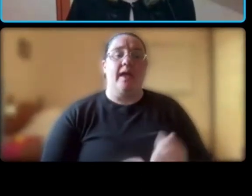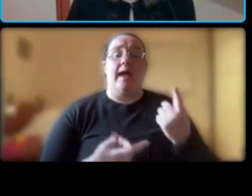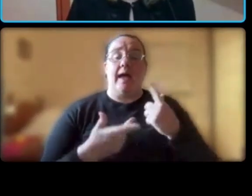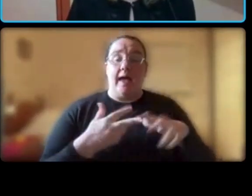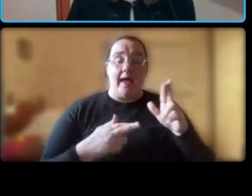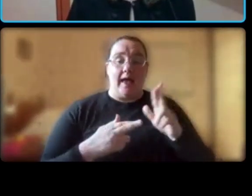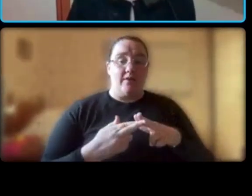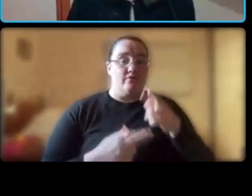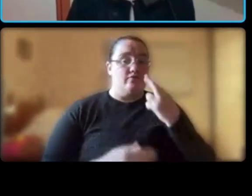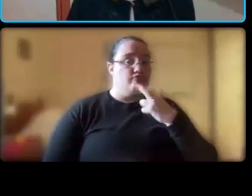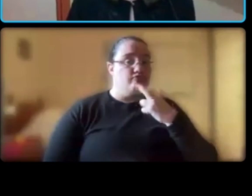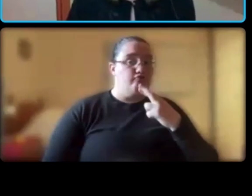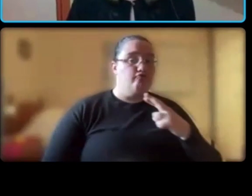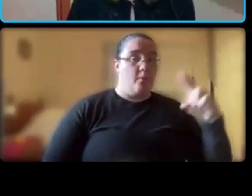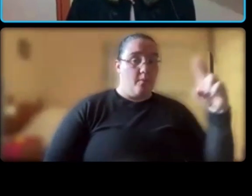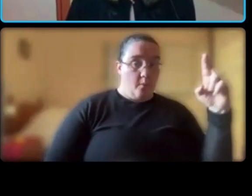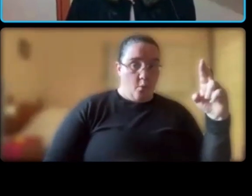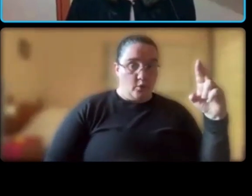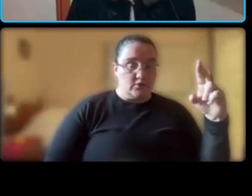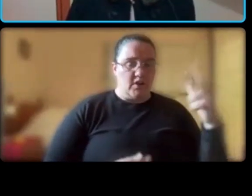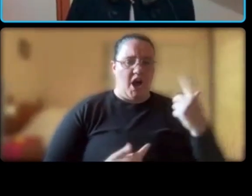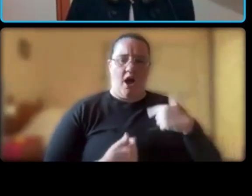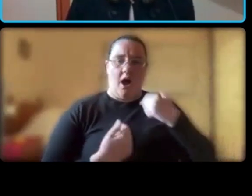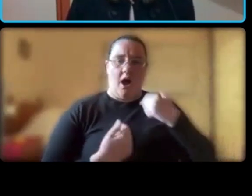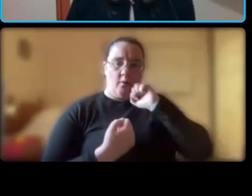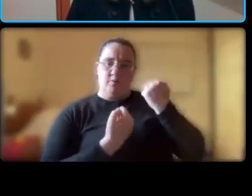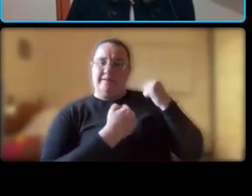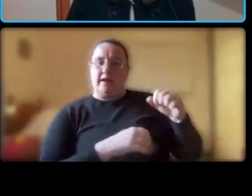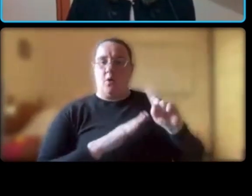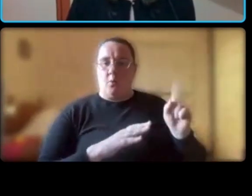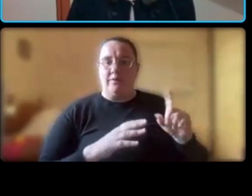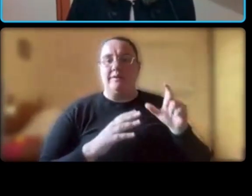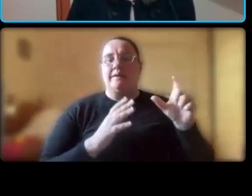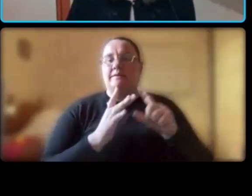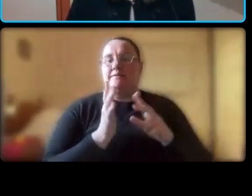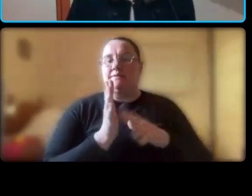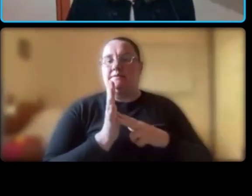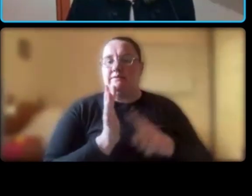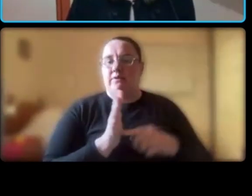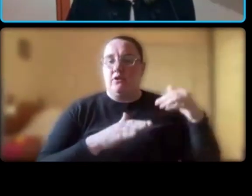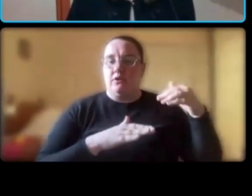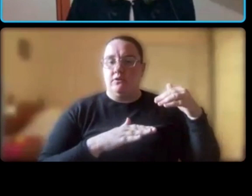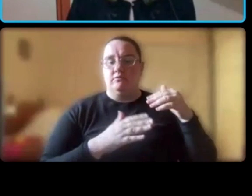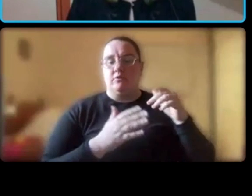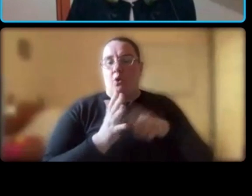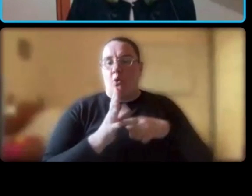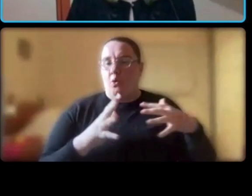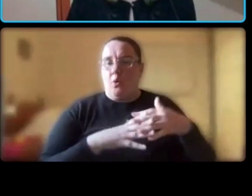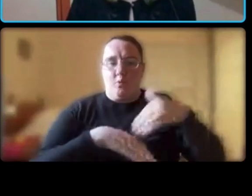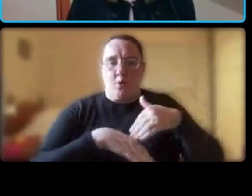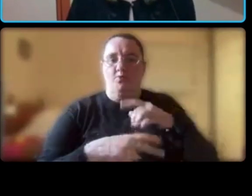a range of consequences, which could be civil consequences, criminal, administrative